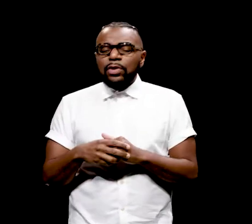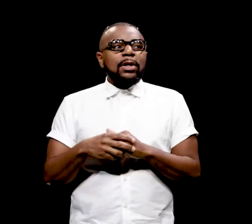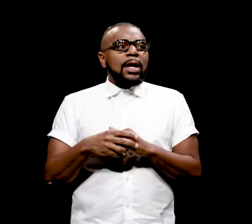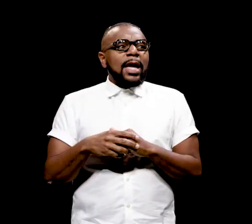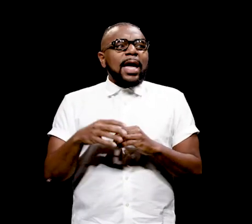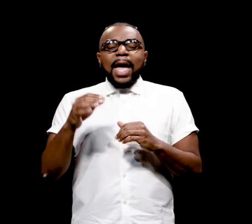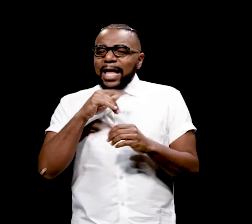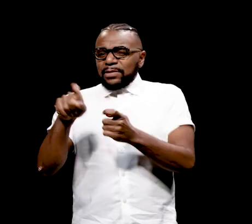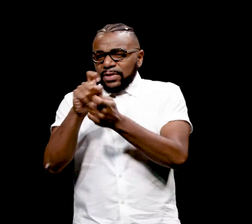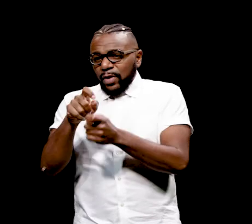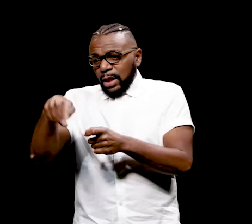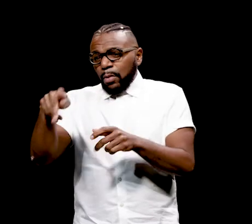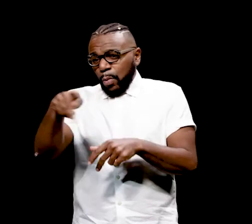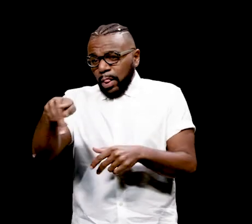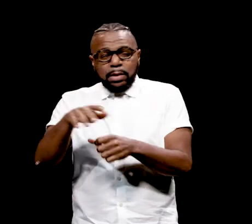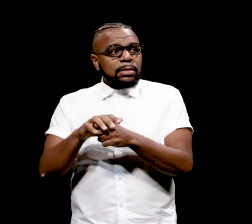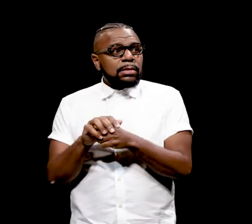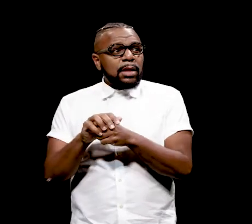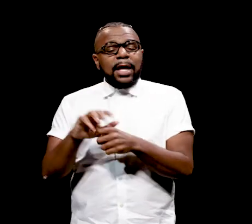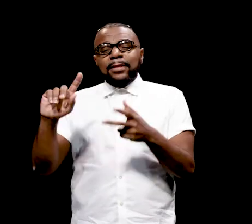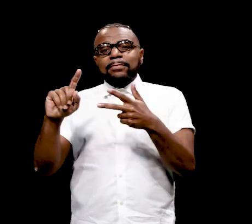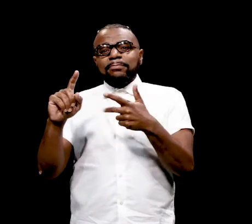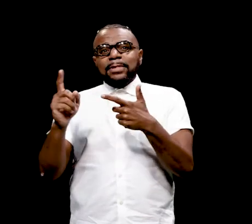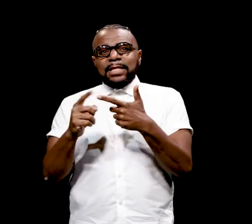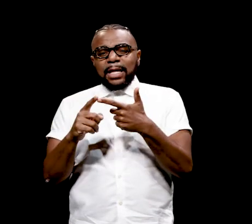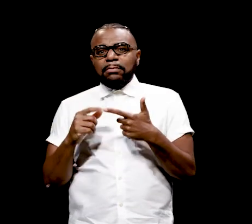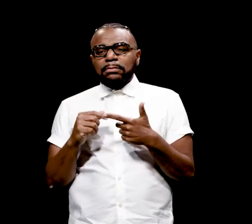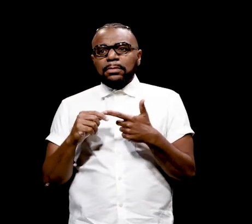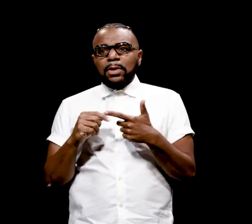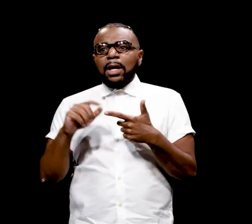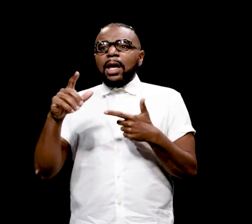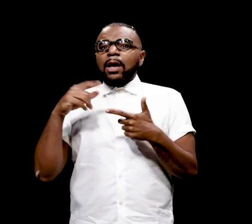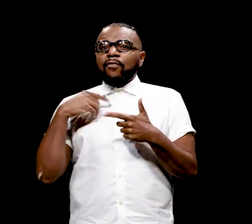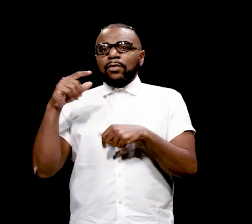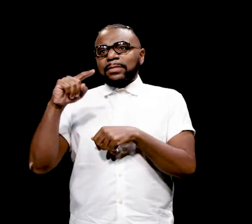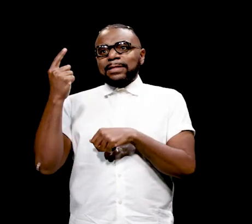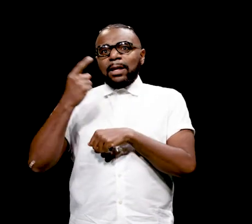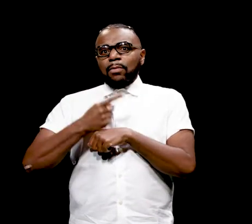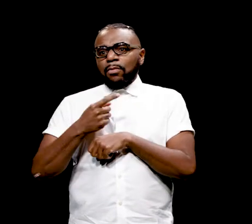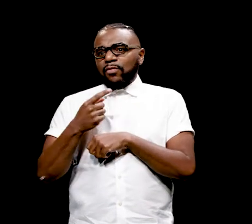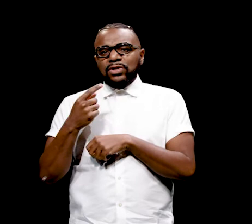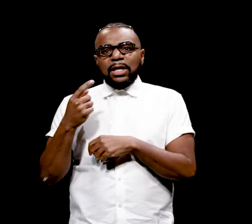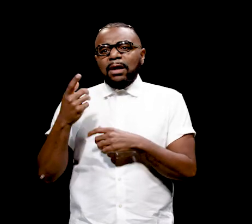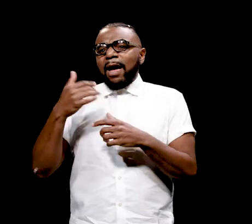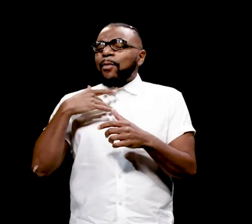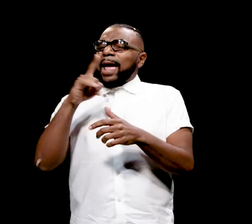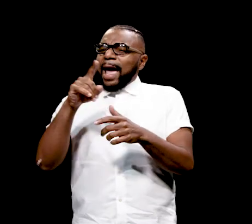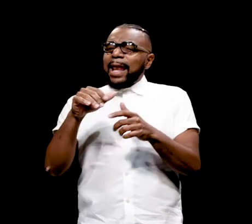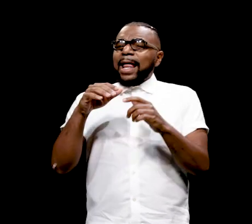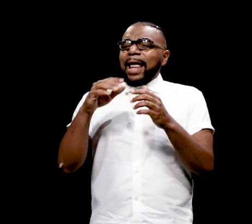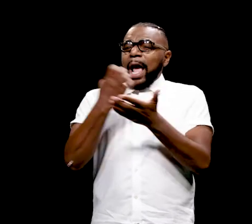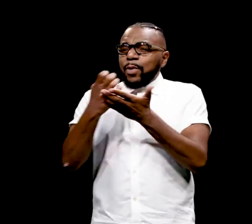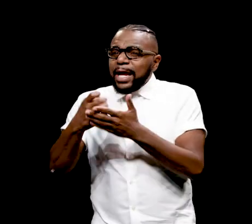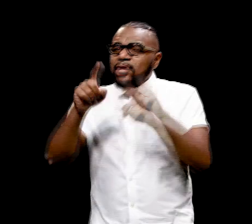city of Portland. And then the second thing I would point out is that from day one, we have elevated equity and diversity in